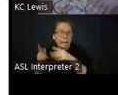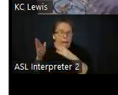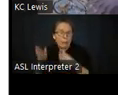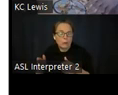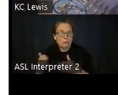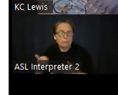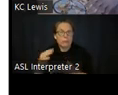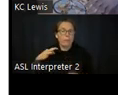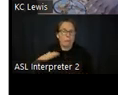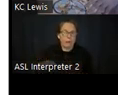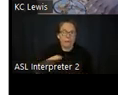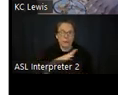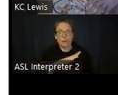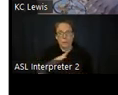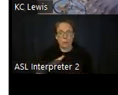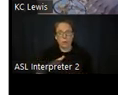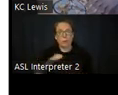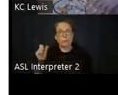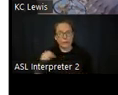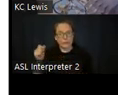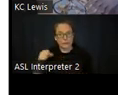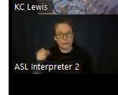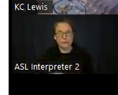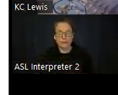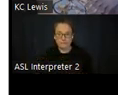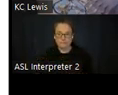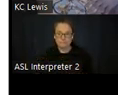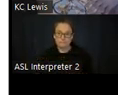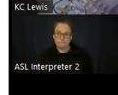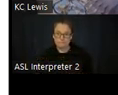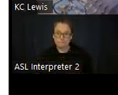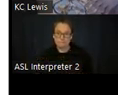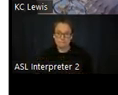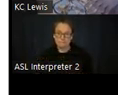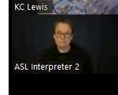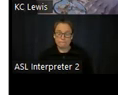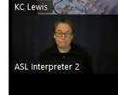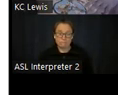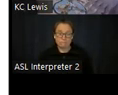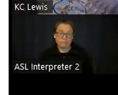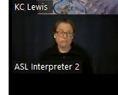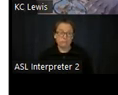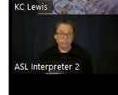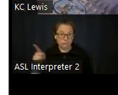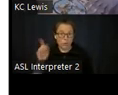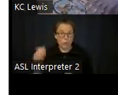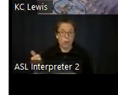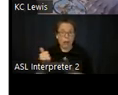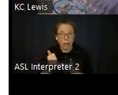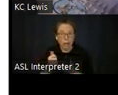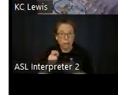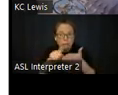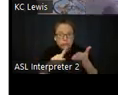board, both in terms of the work that it's going to be doing accountability wise, but